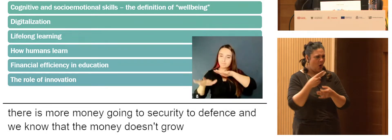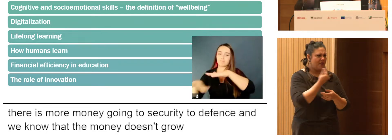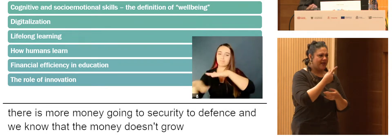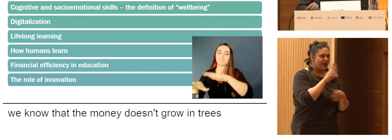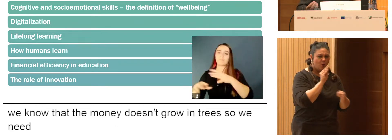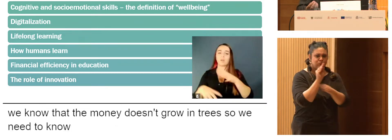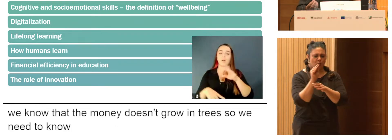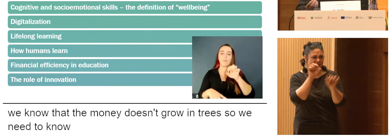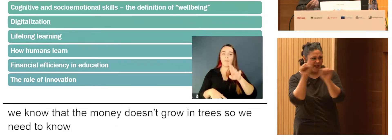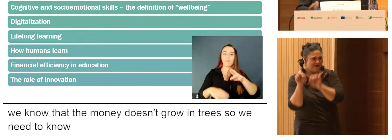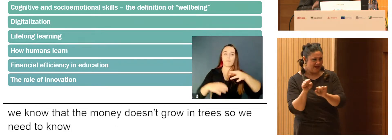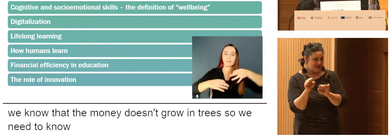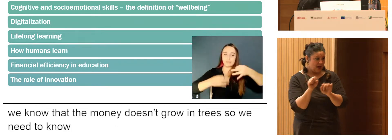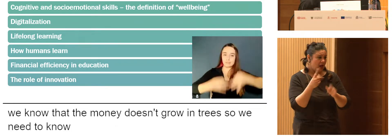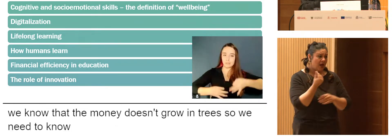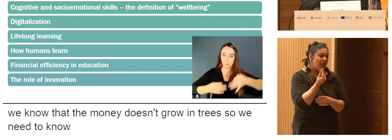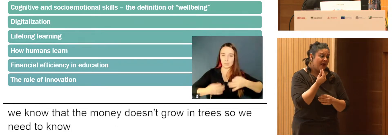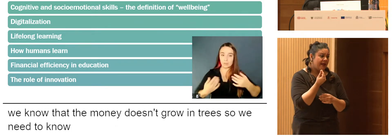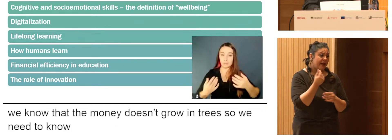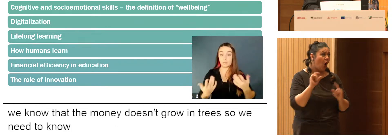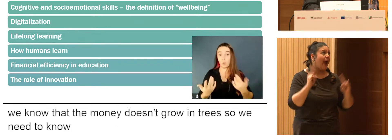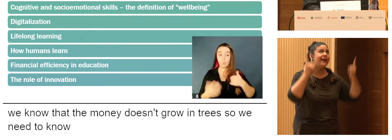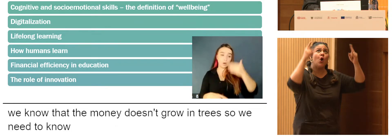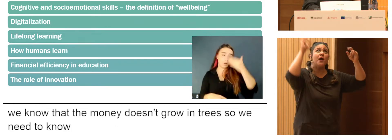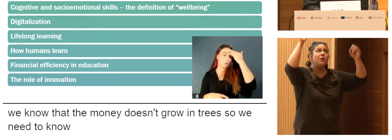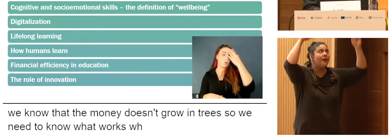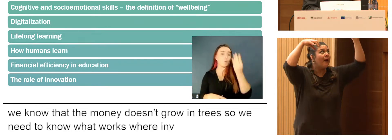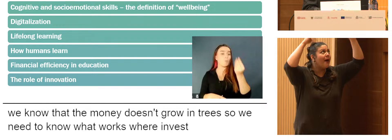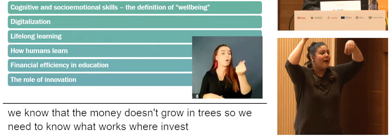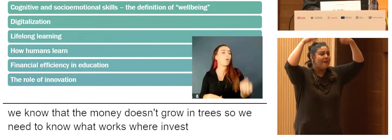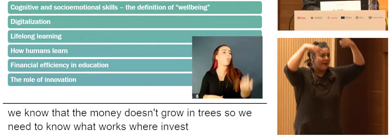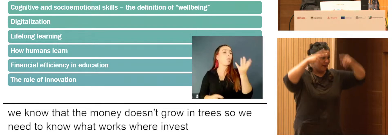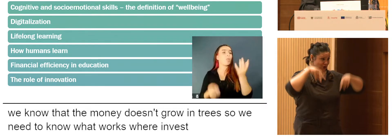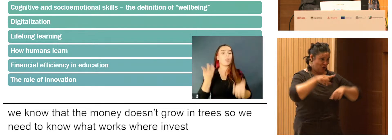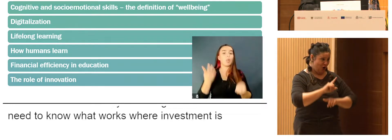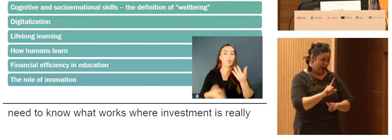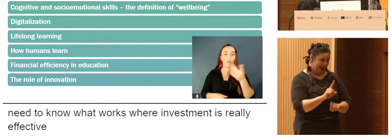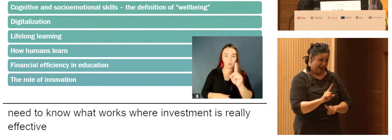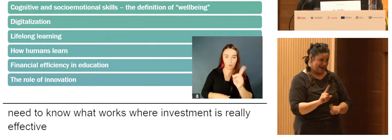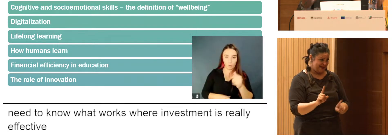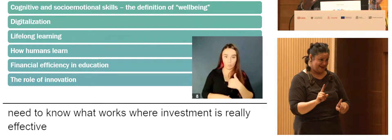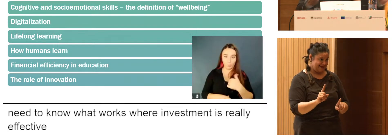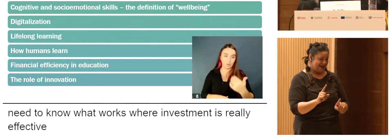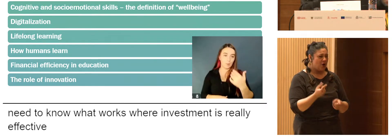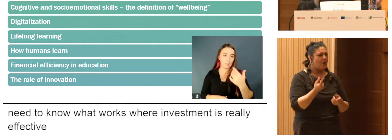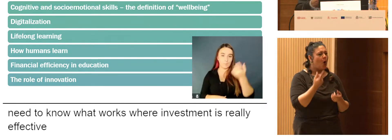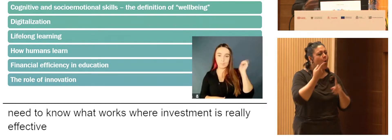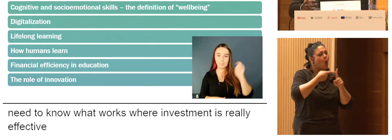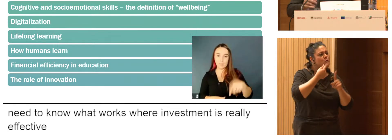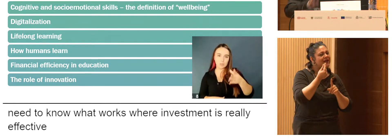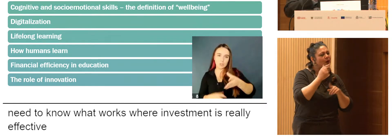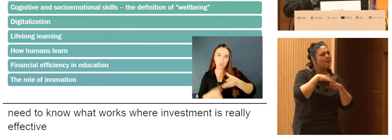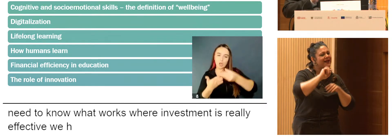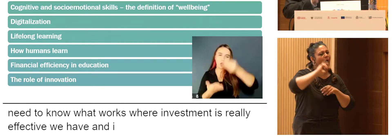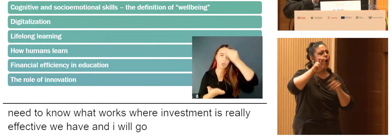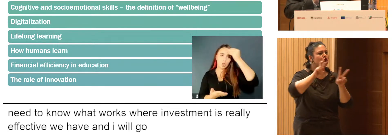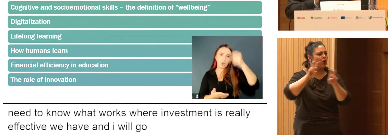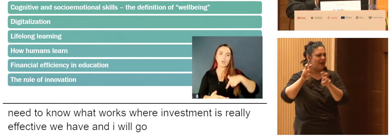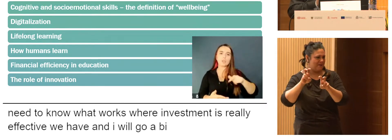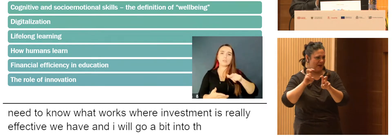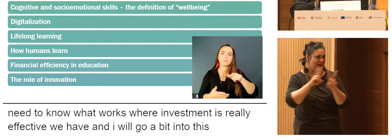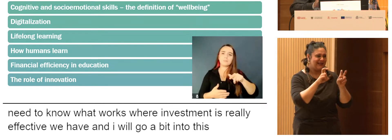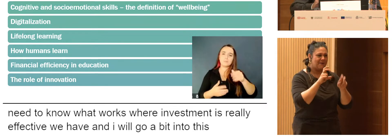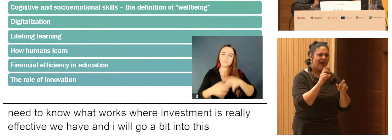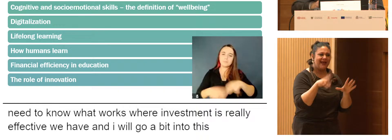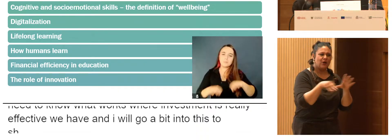know what works, where investment is really effective. We have, and I will go a bit into this to showing you